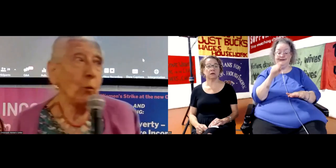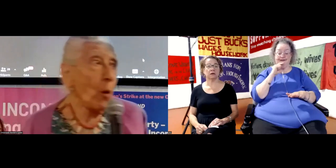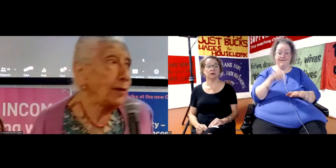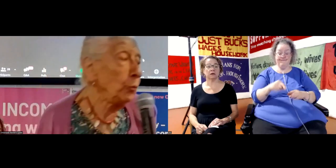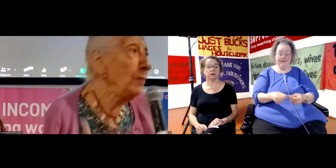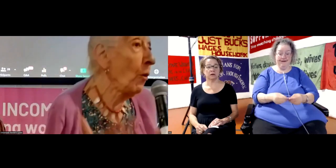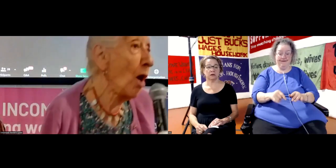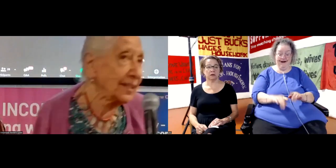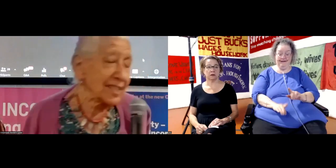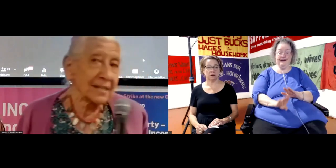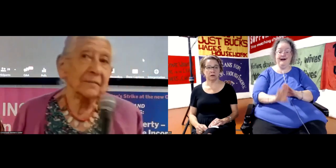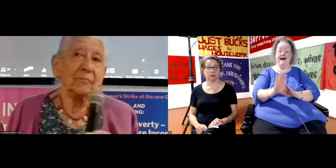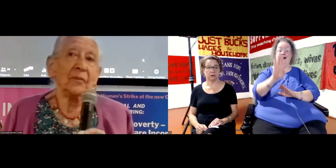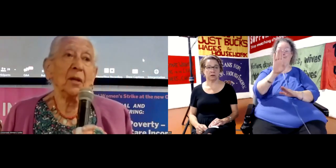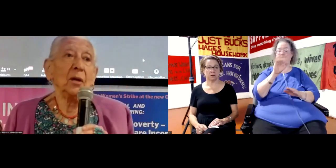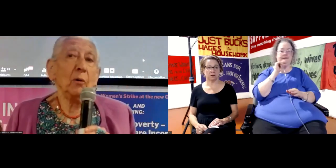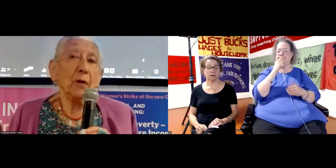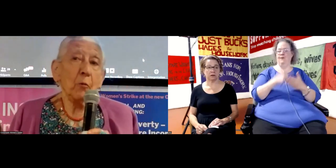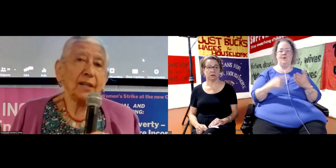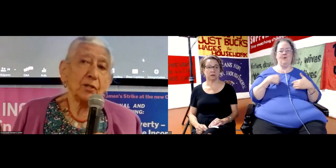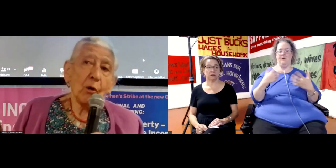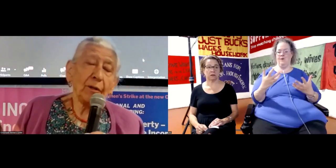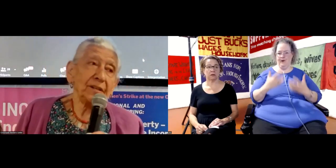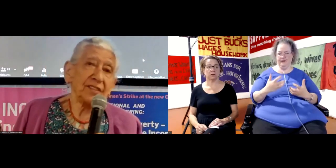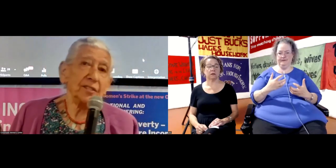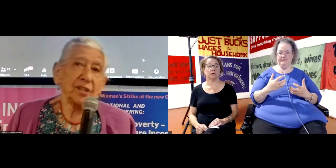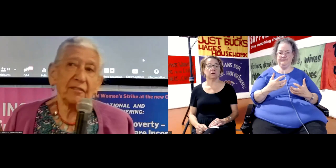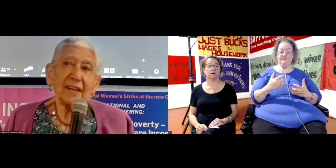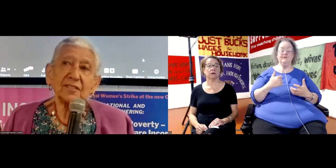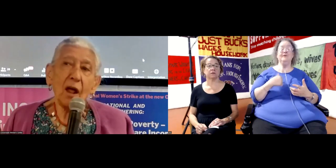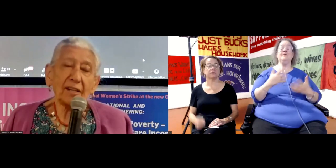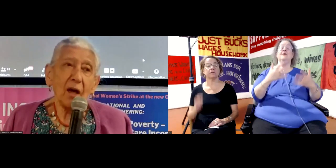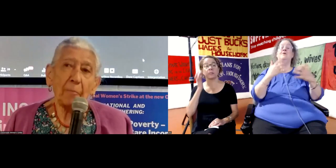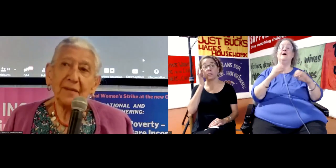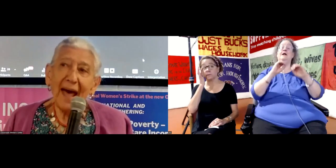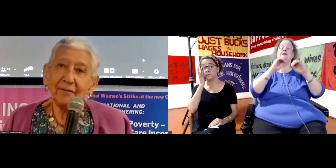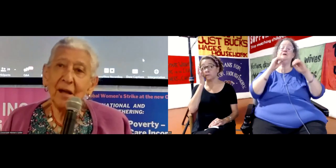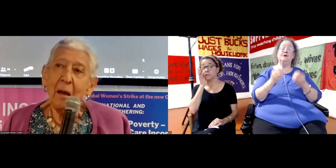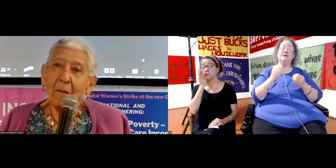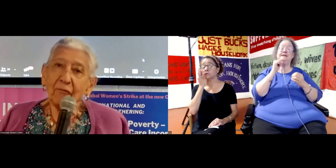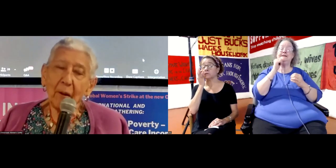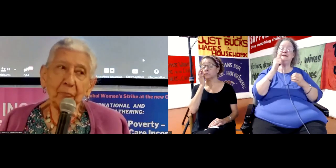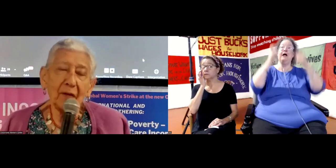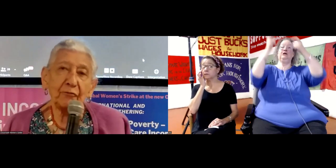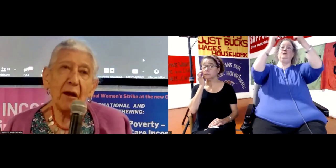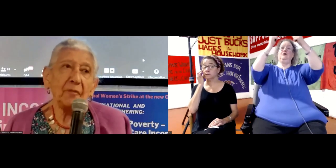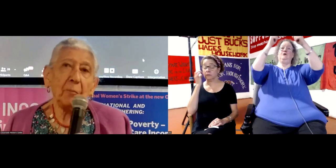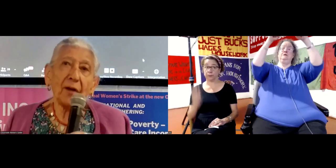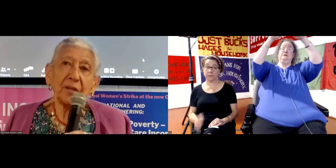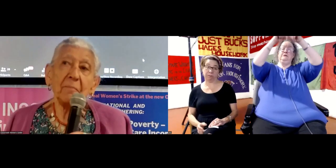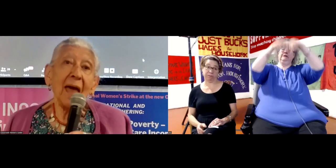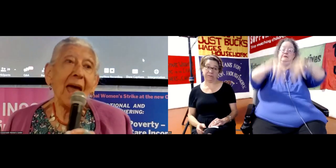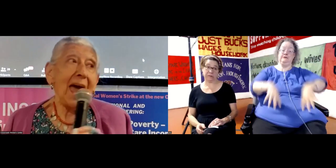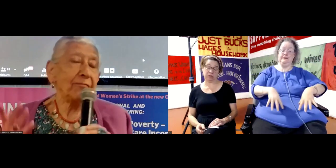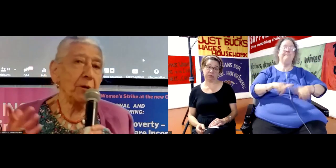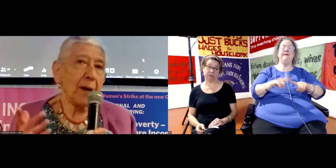not what we want. We want an organization that's not top down, but from the